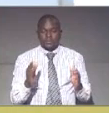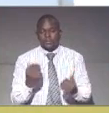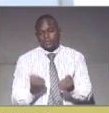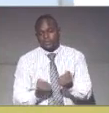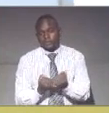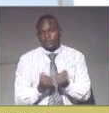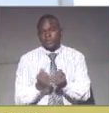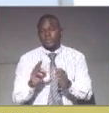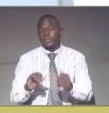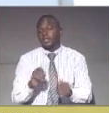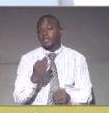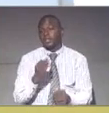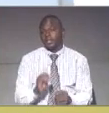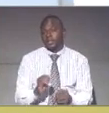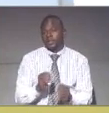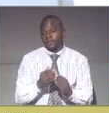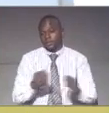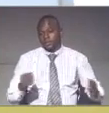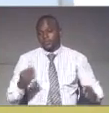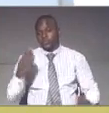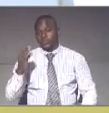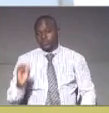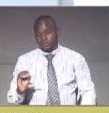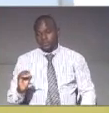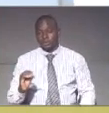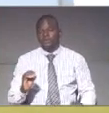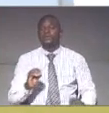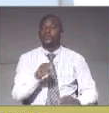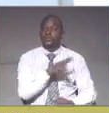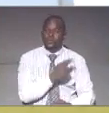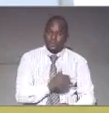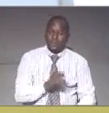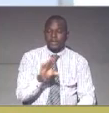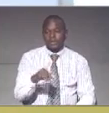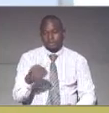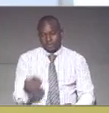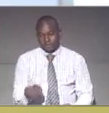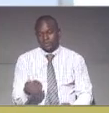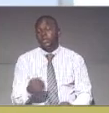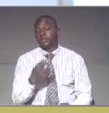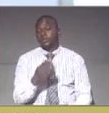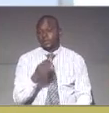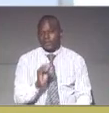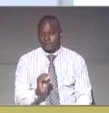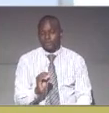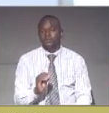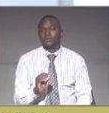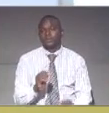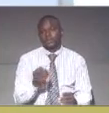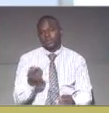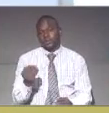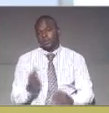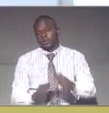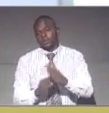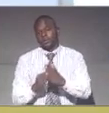supports about 30 to 40 different facilities, so that the other 40 facilities do very